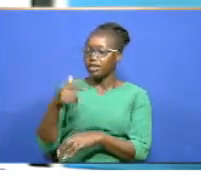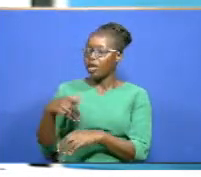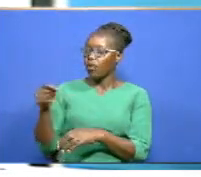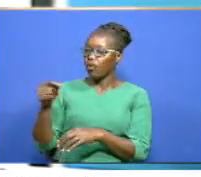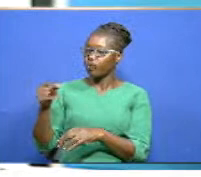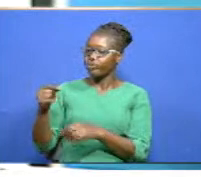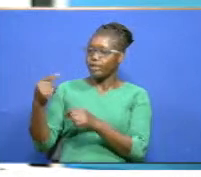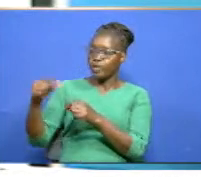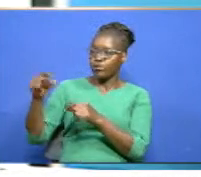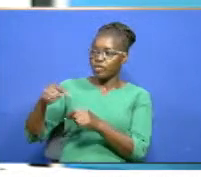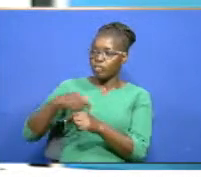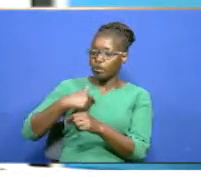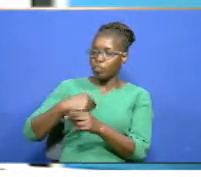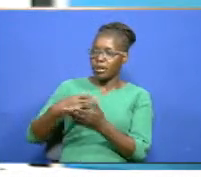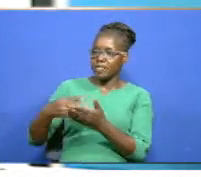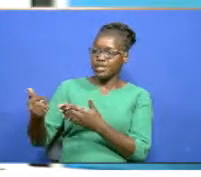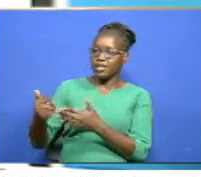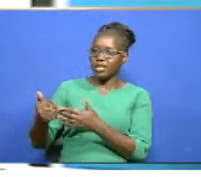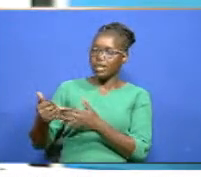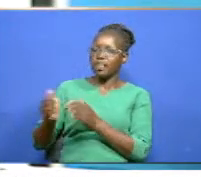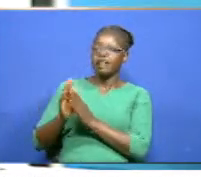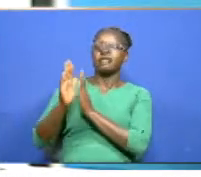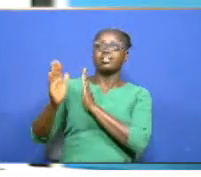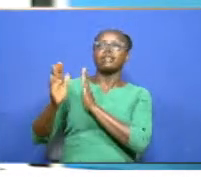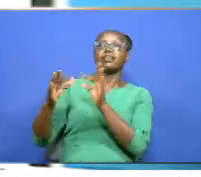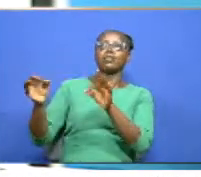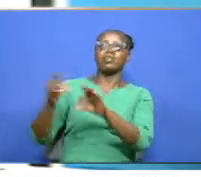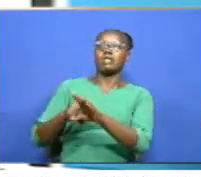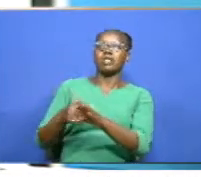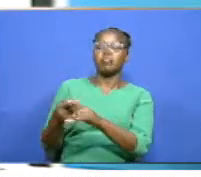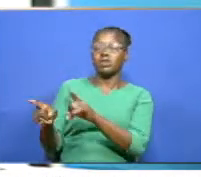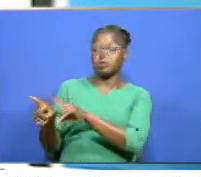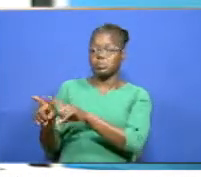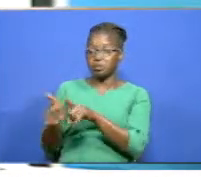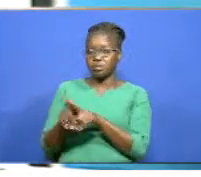vote, which will going to take a long time? But then at the same time,